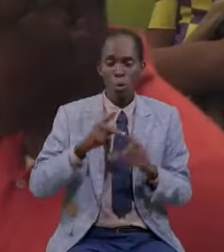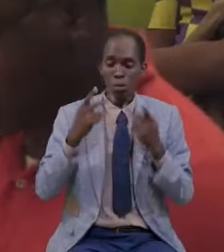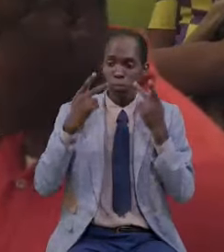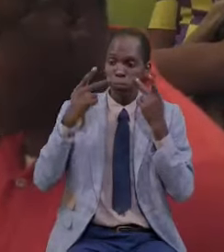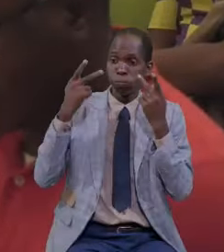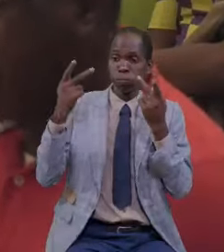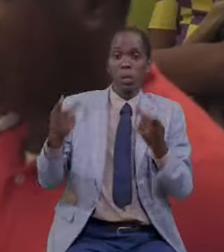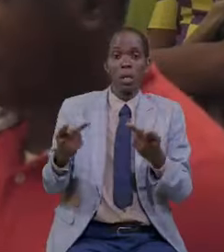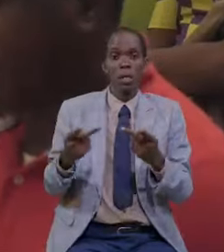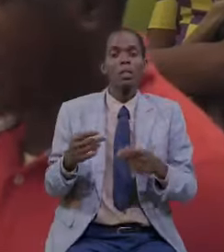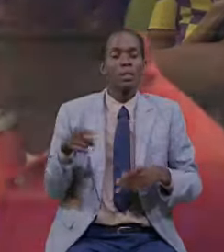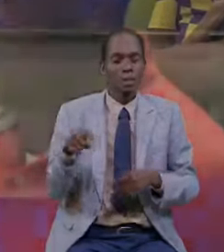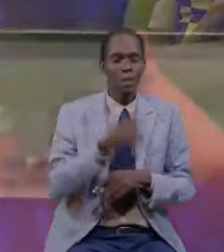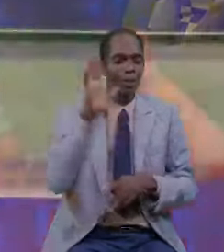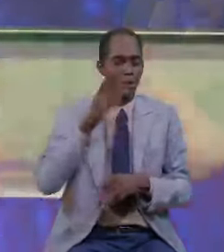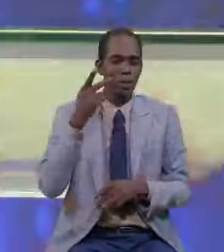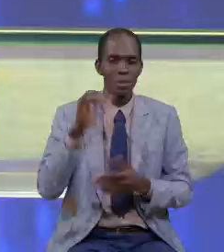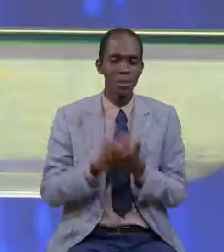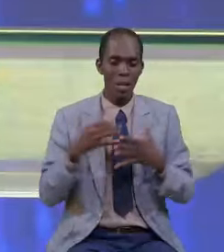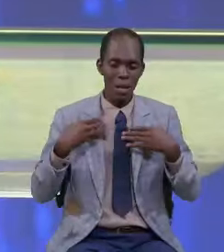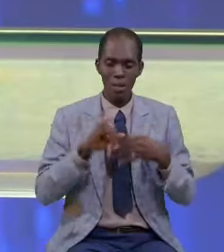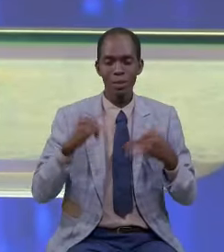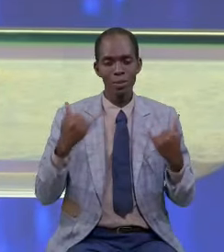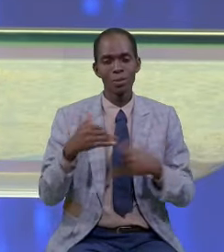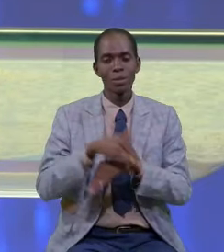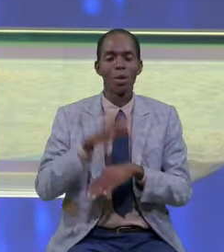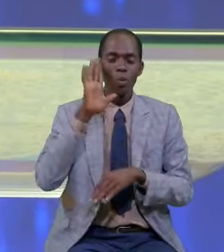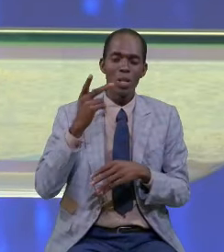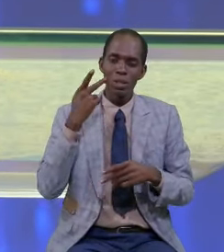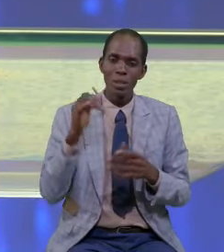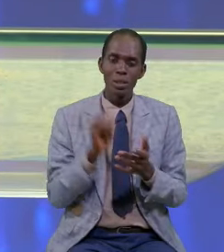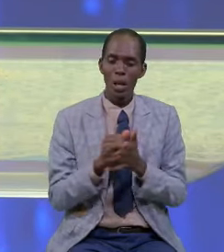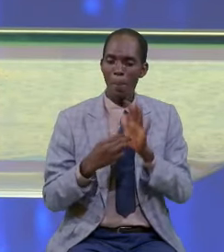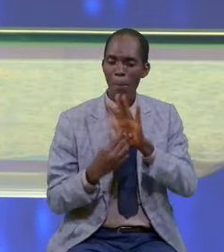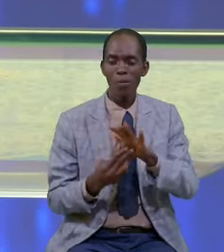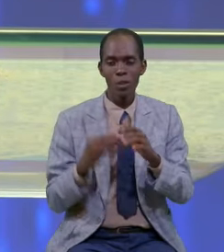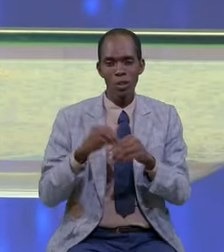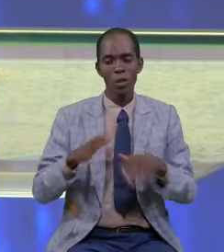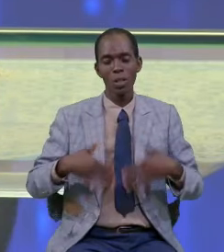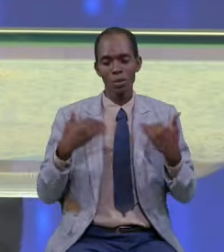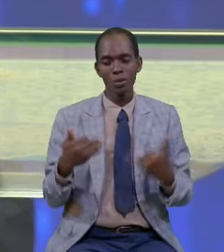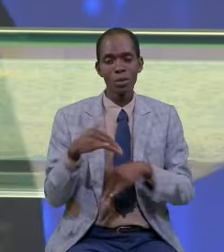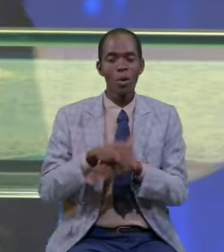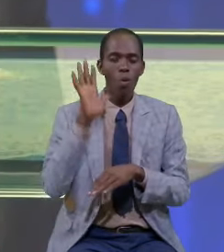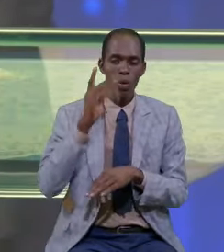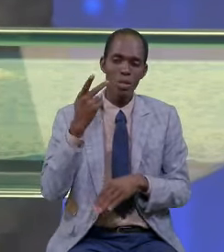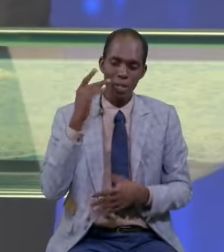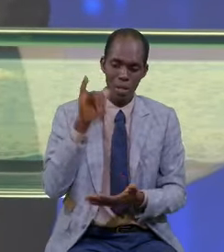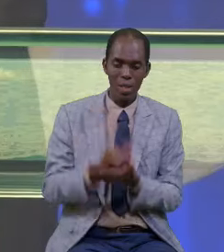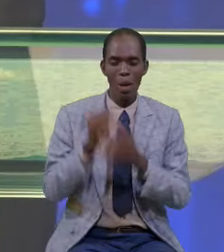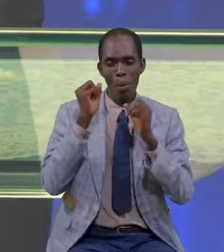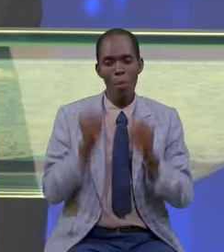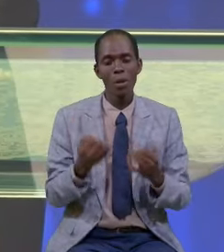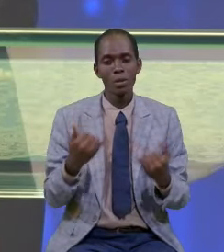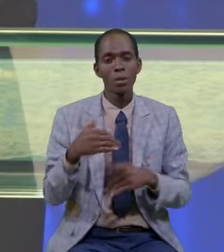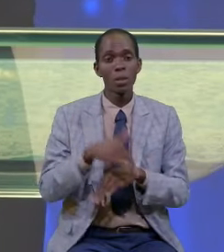that healing tonight. They will see that manifestation tonight. They will see that power tonight. They fell on